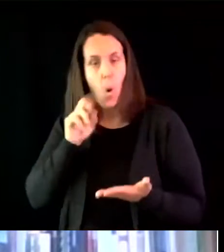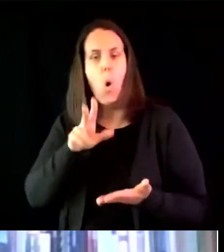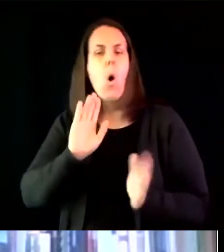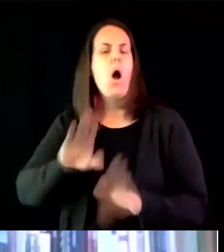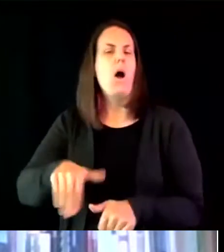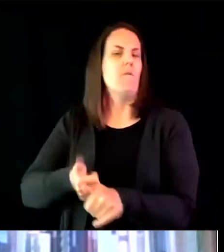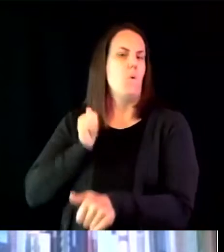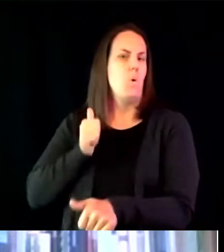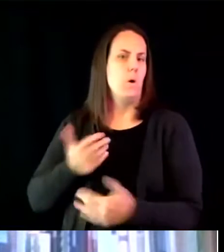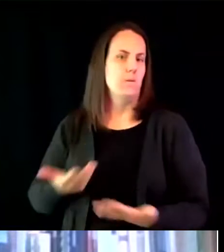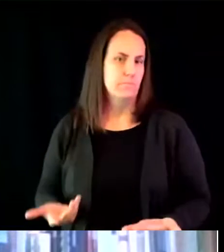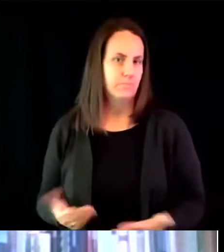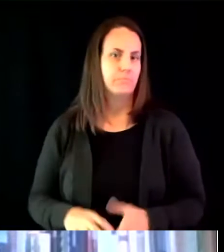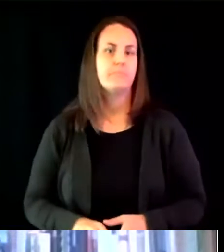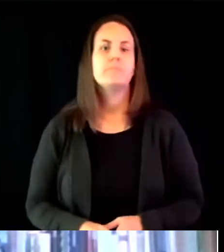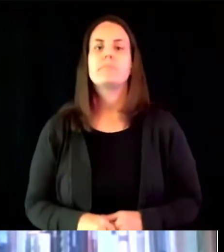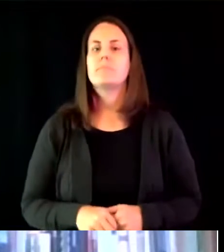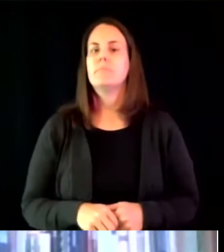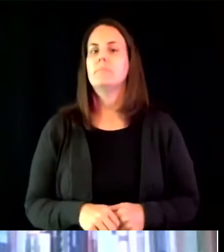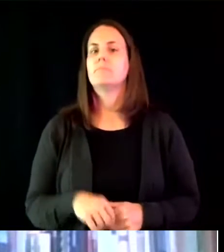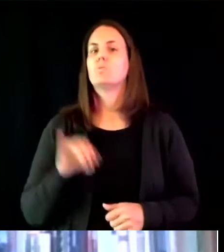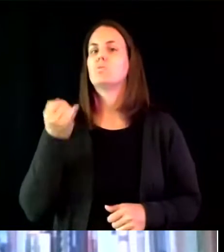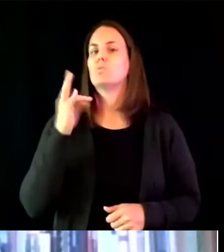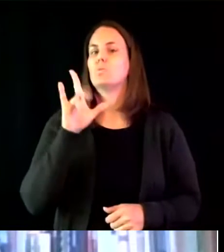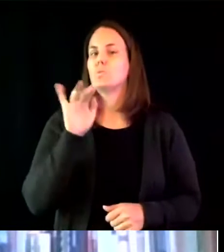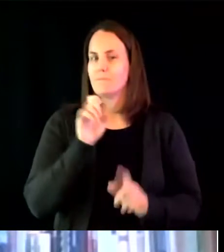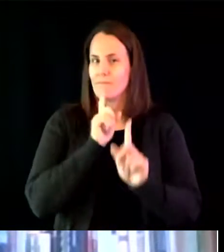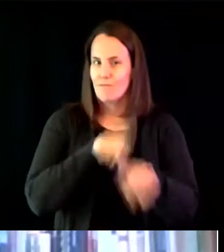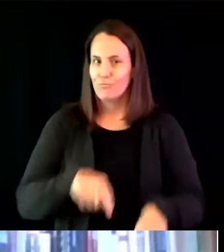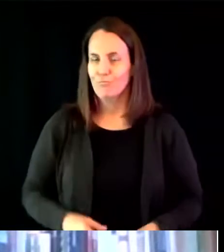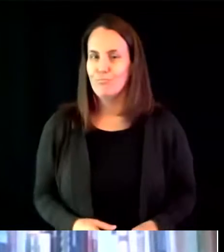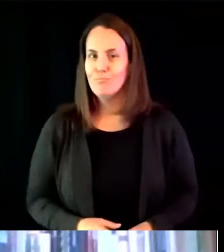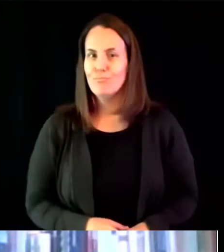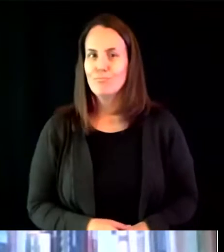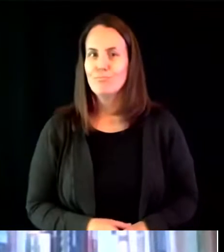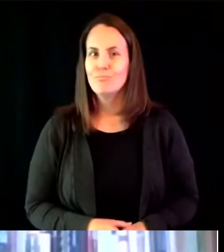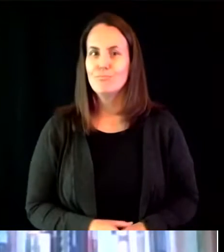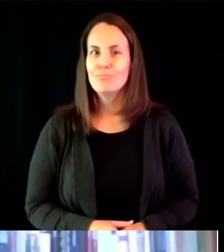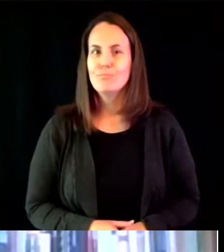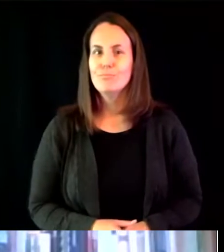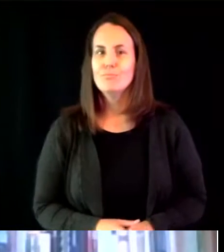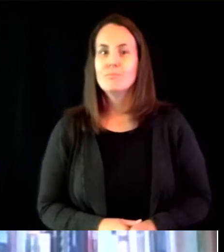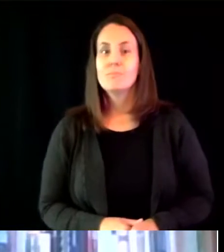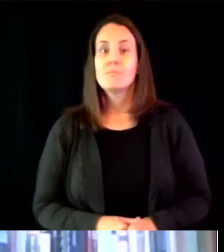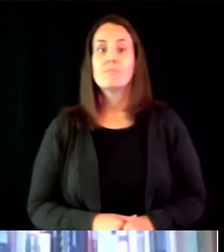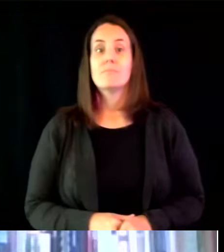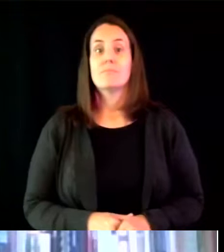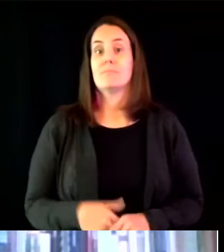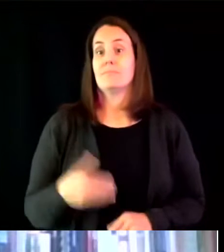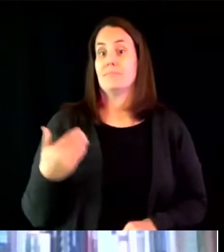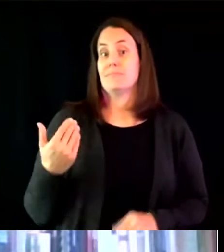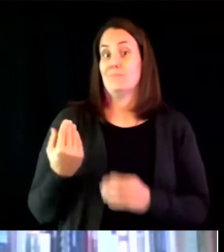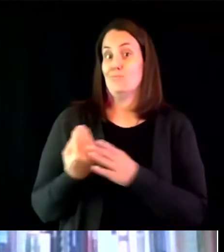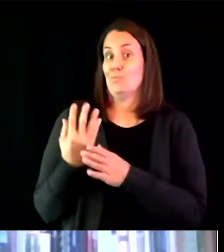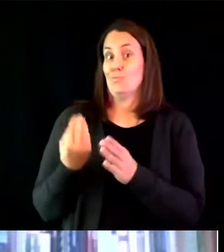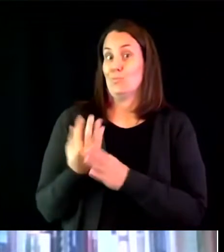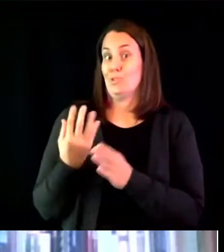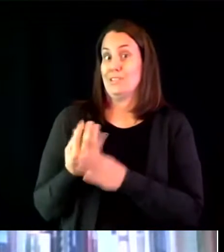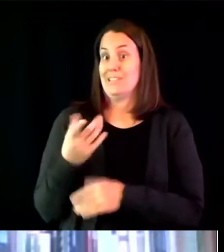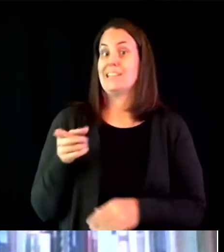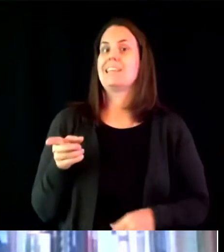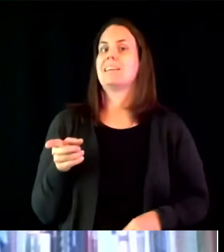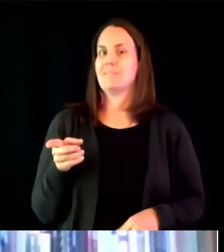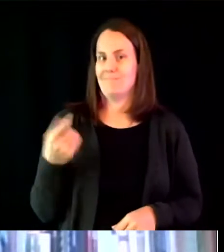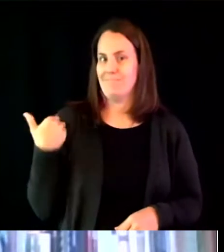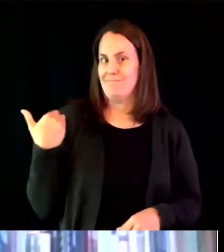were experiencing our first surge of COVID-19 patients, the Army Corps of Engineers was in the state and